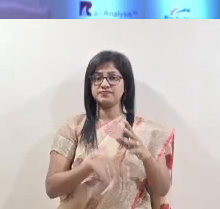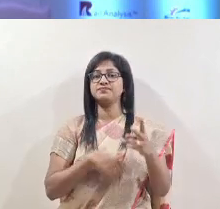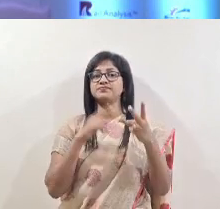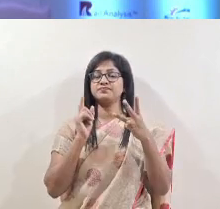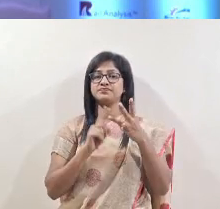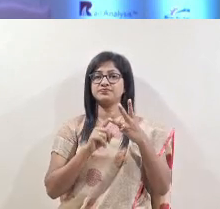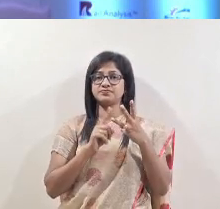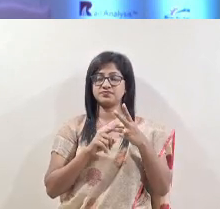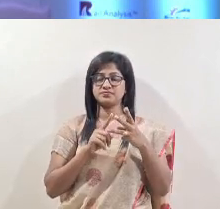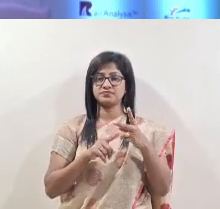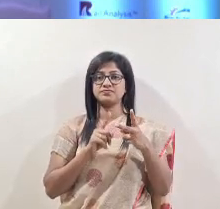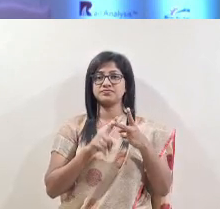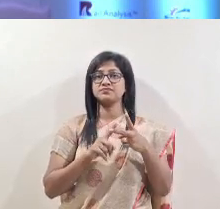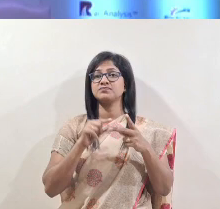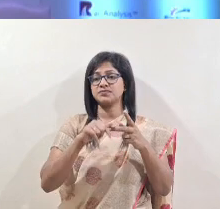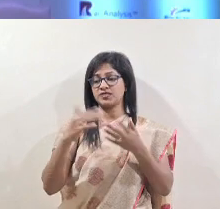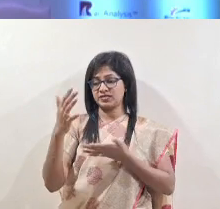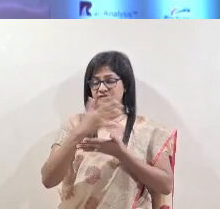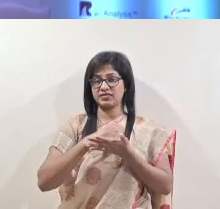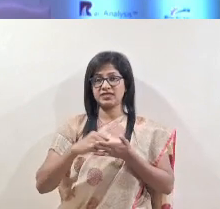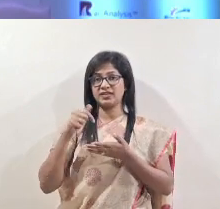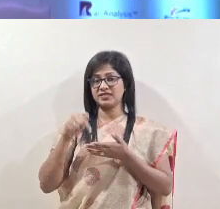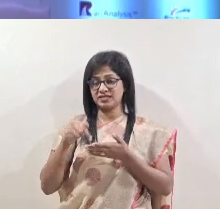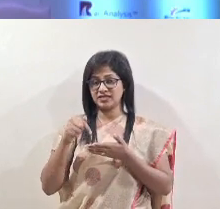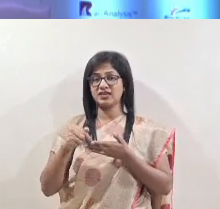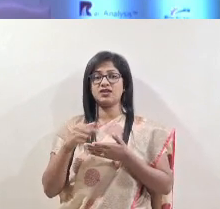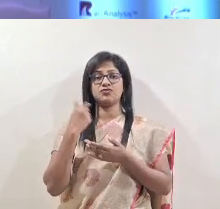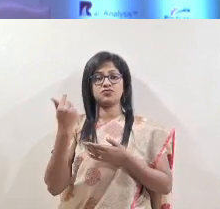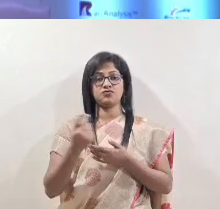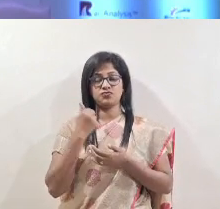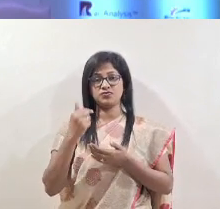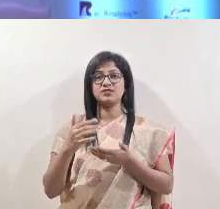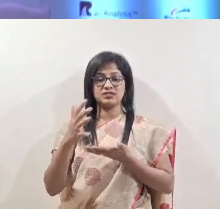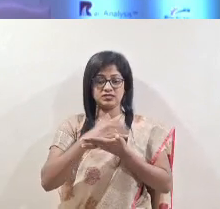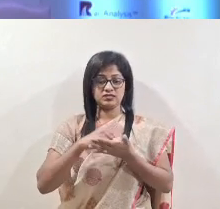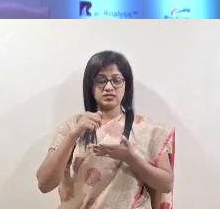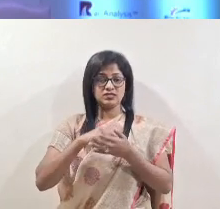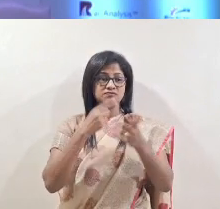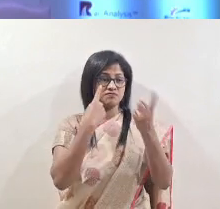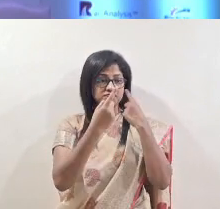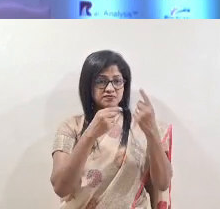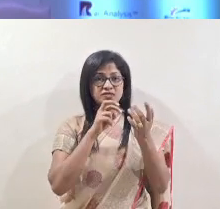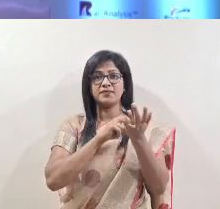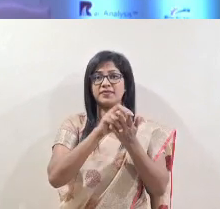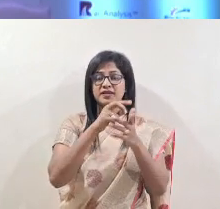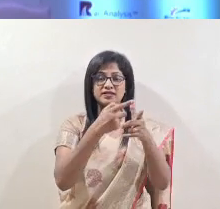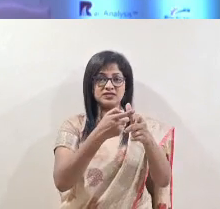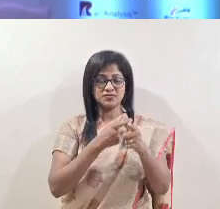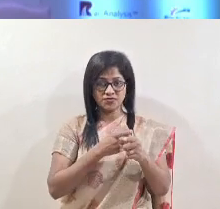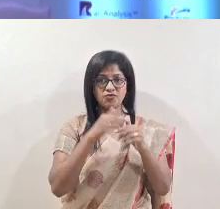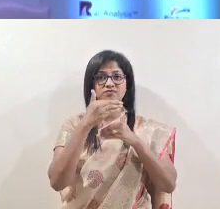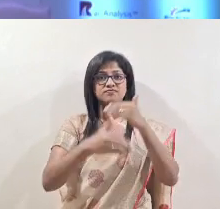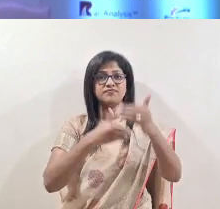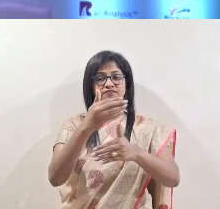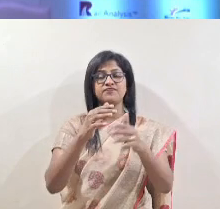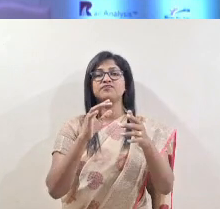Second, we used this data that we had gathered to analyze the pedestrian speed and flow